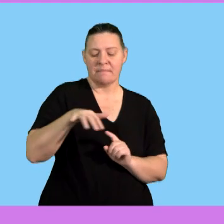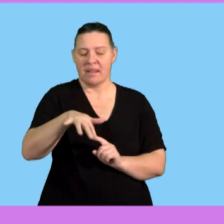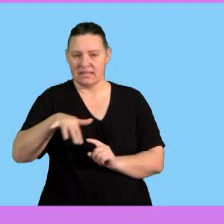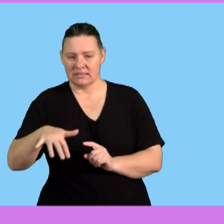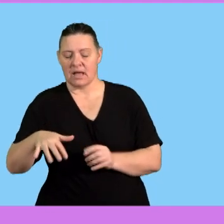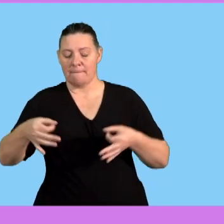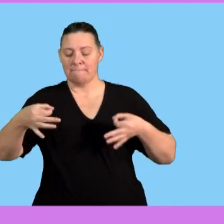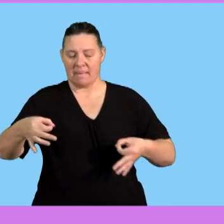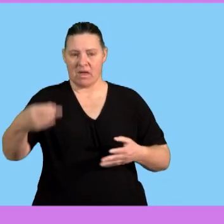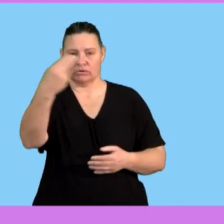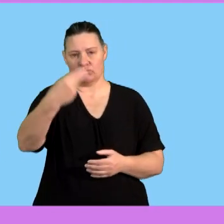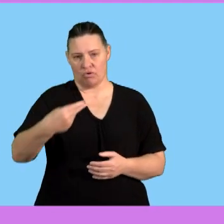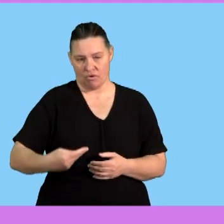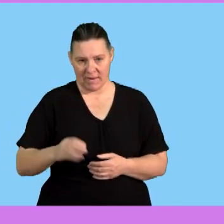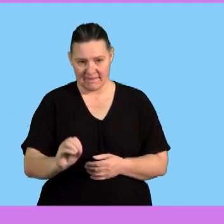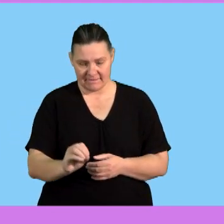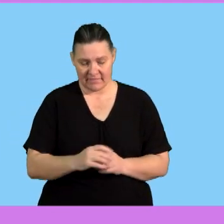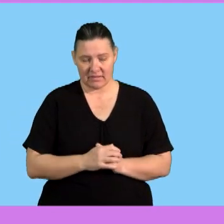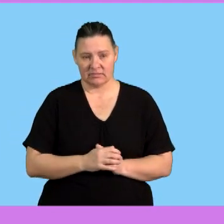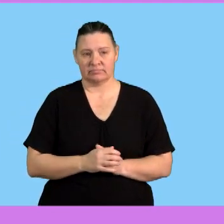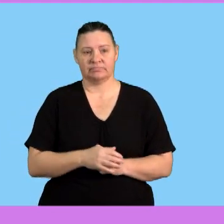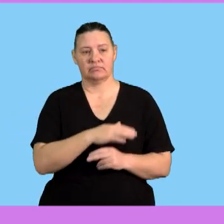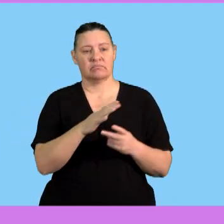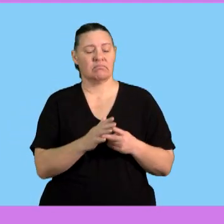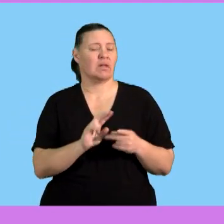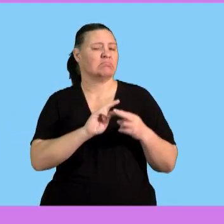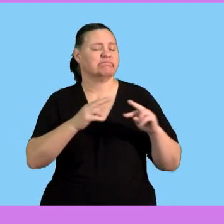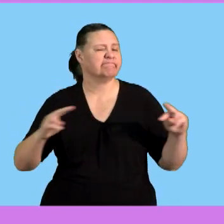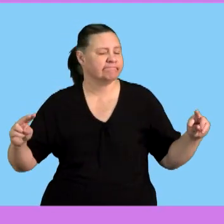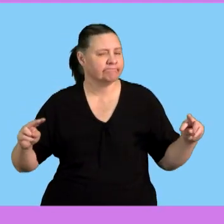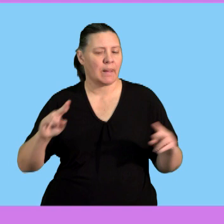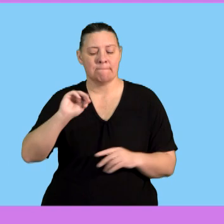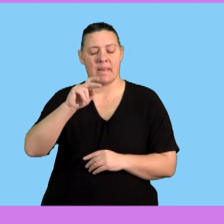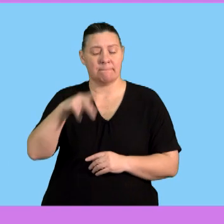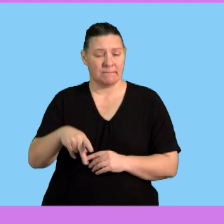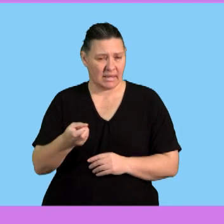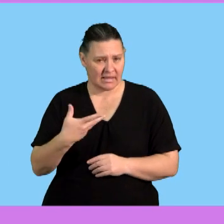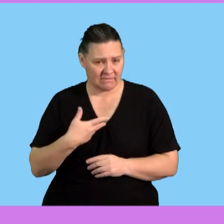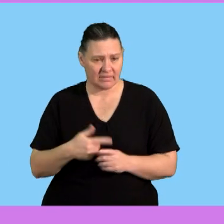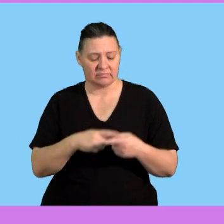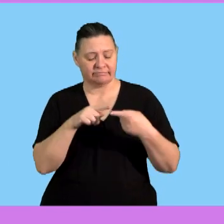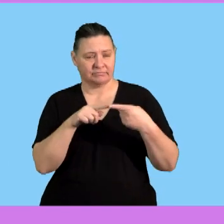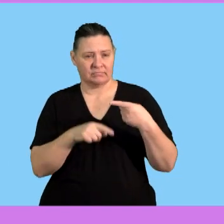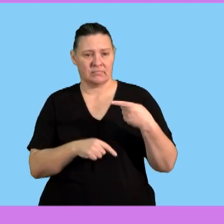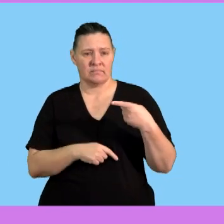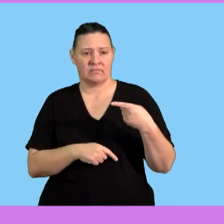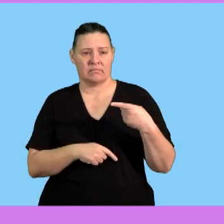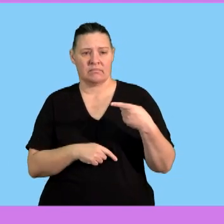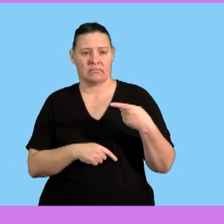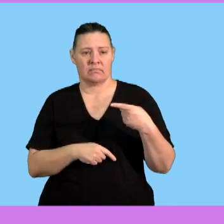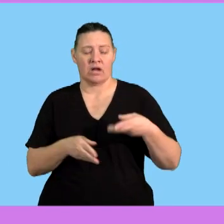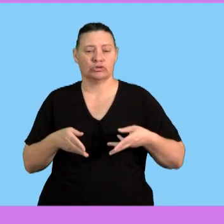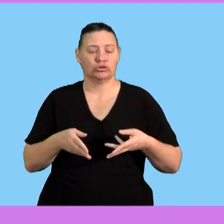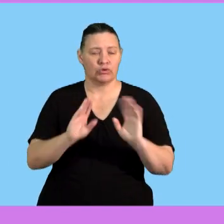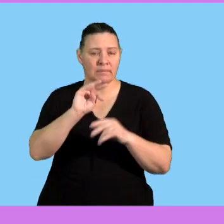places drawn on paper. Then from there we can look at the type of maps that we can be given. The first one, it can